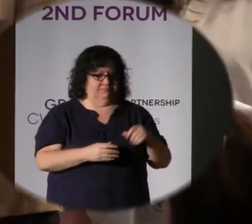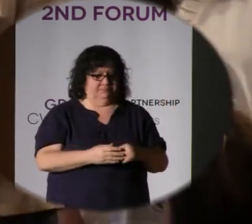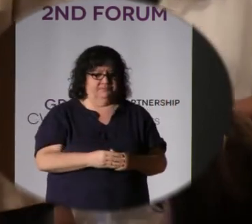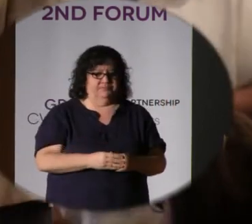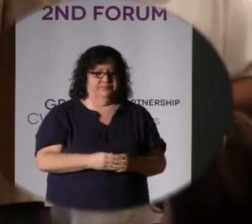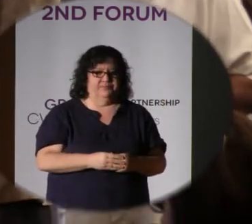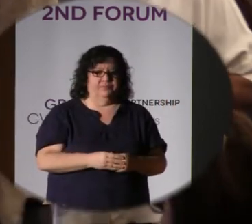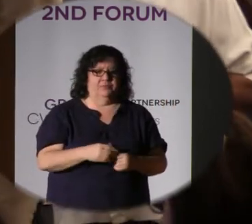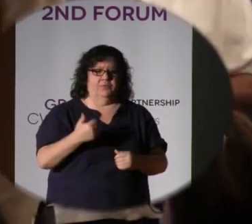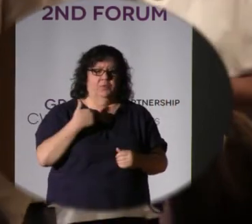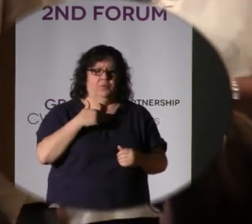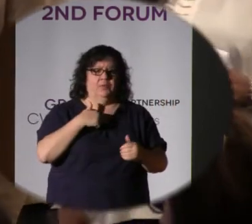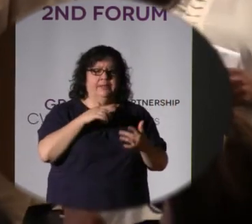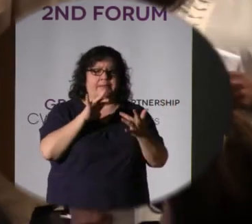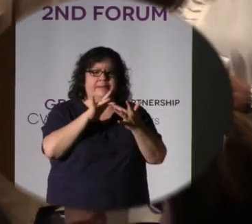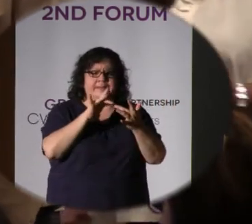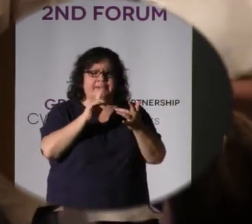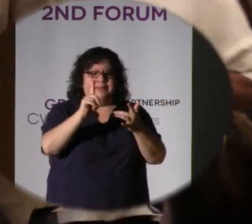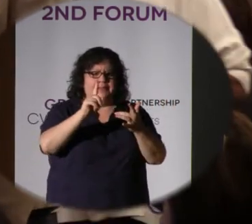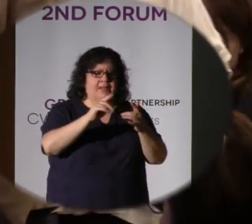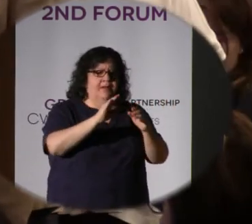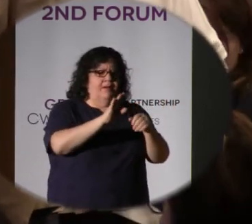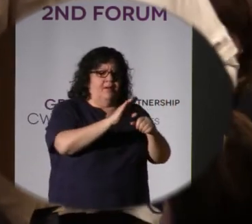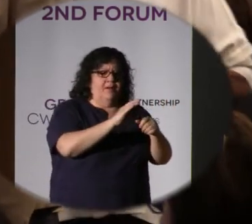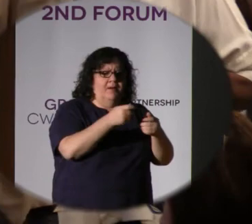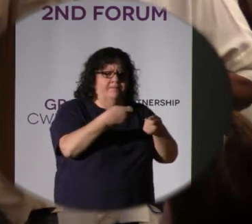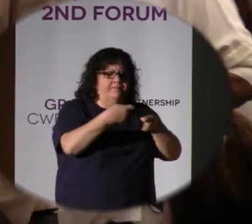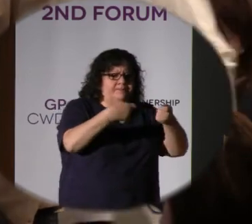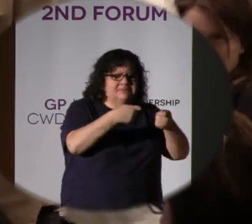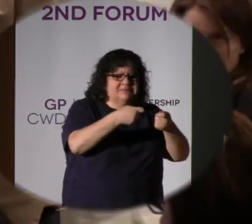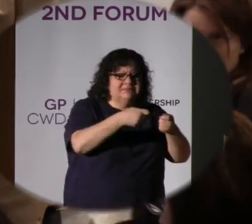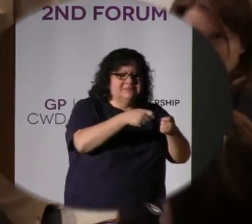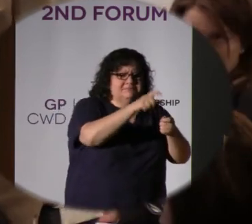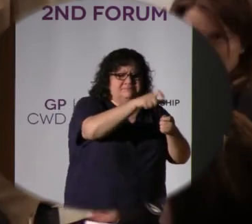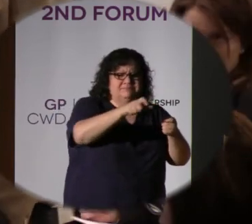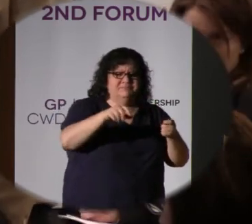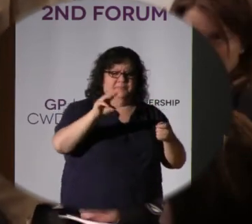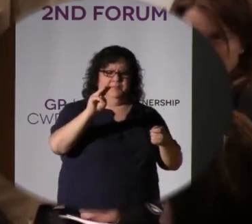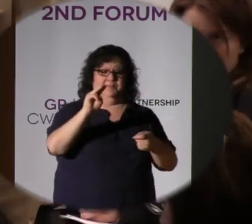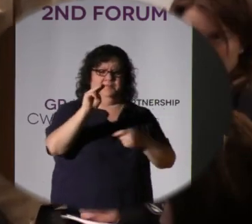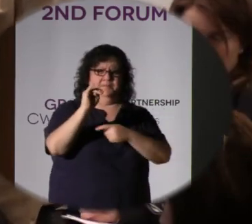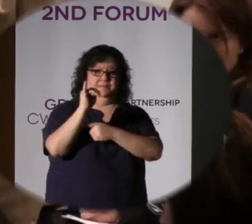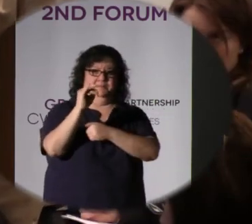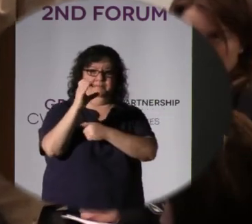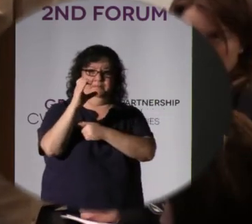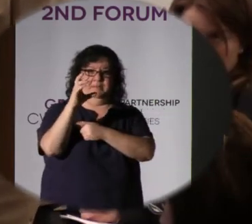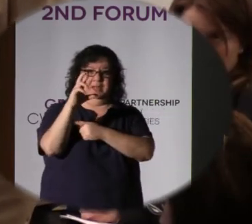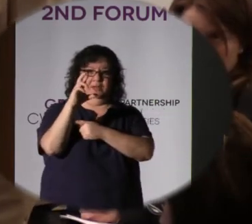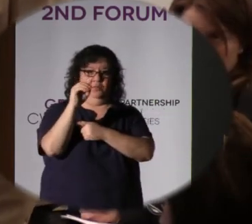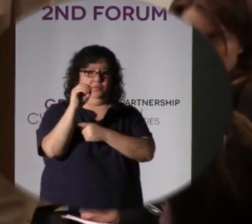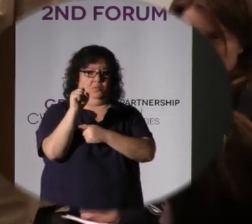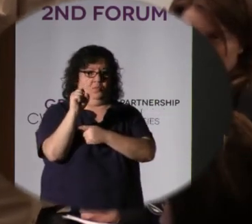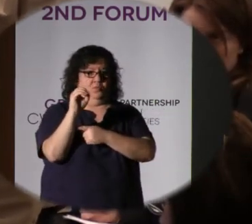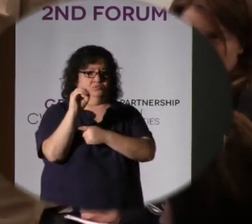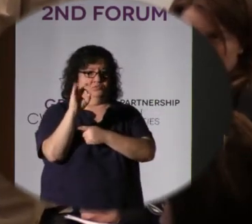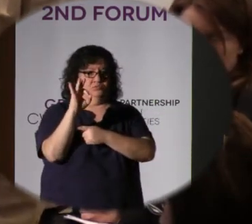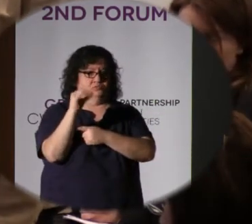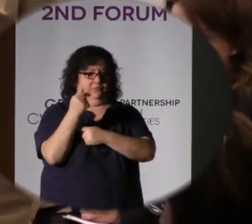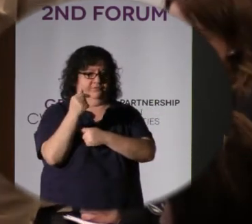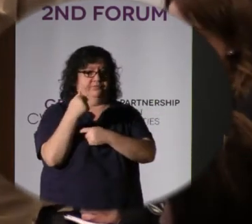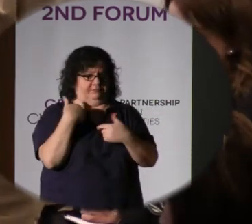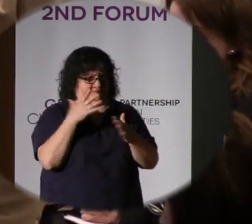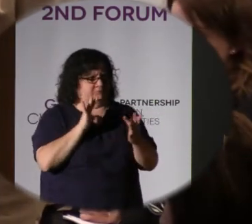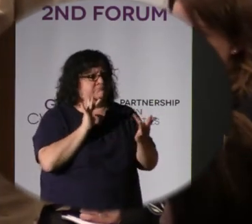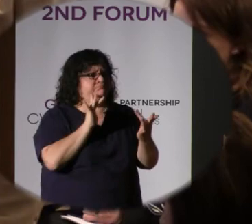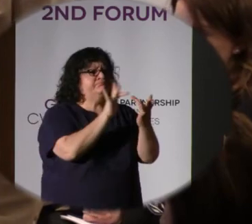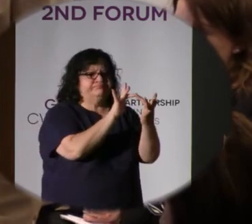to the private sector. Microsoft would be an incredible partner on things like assistive technology for